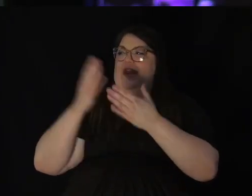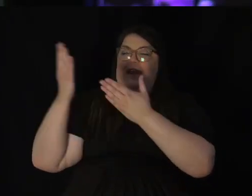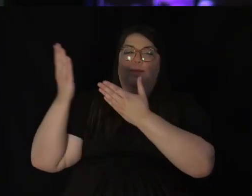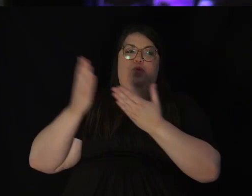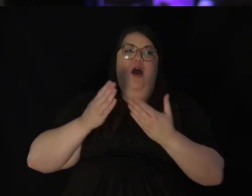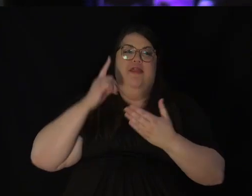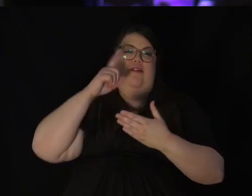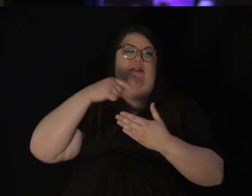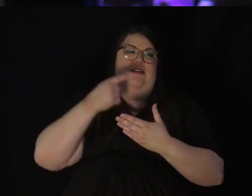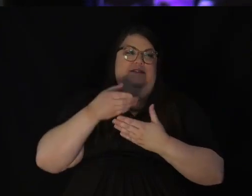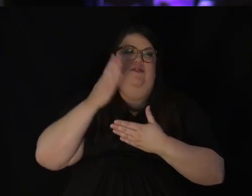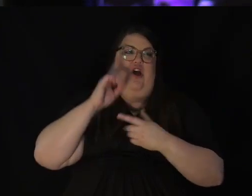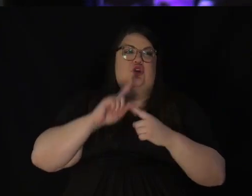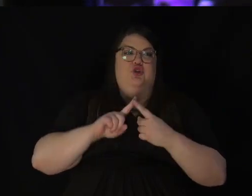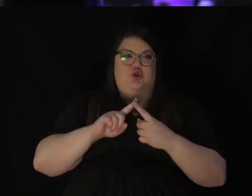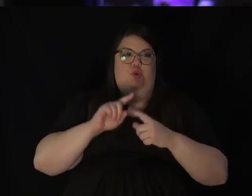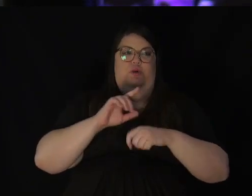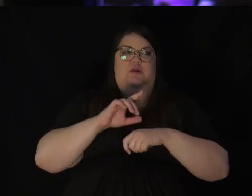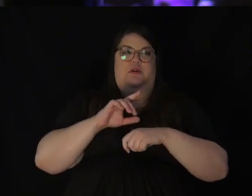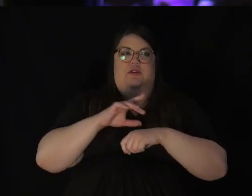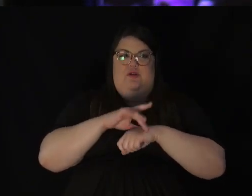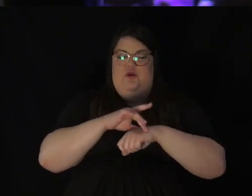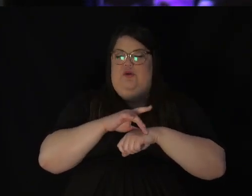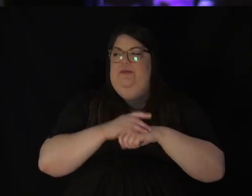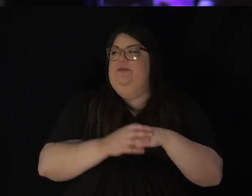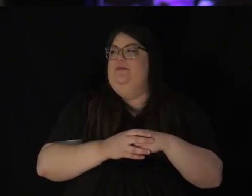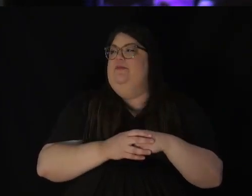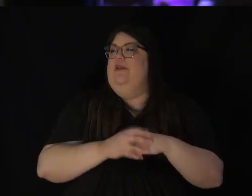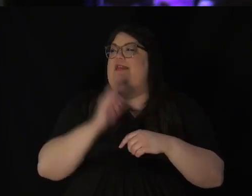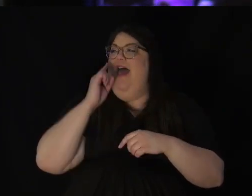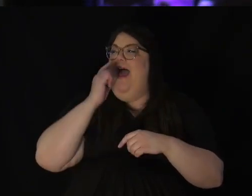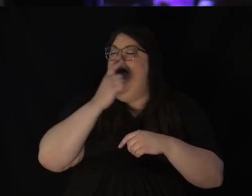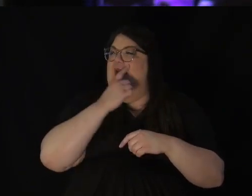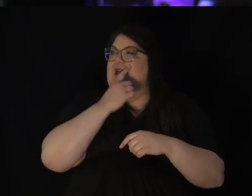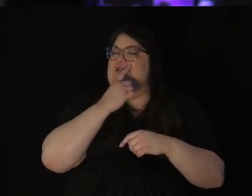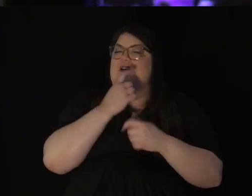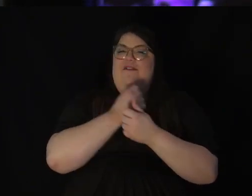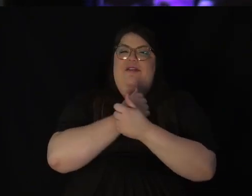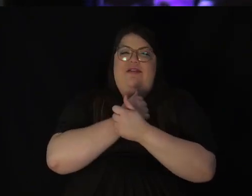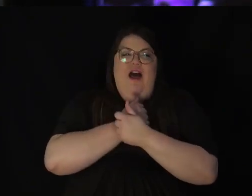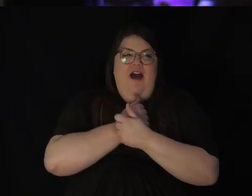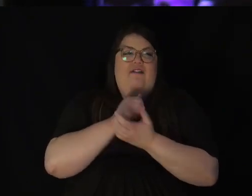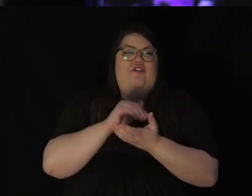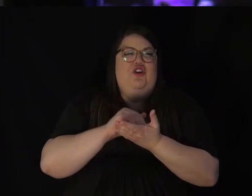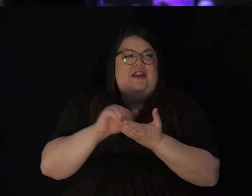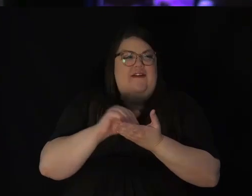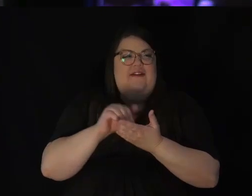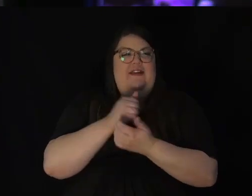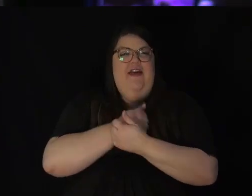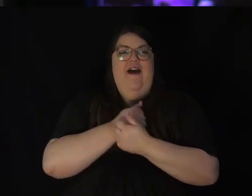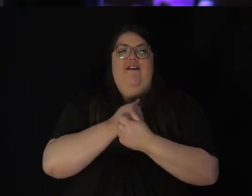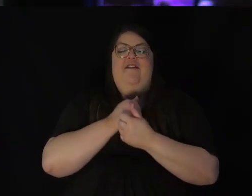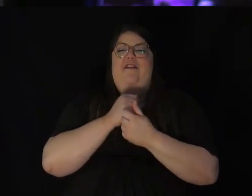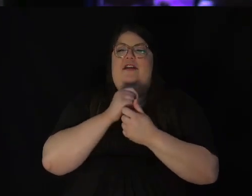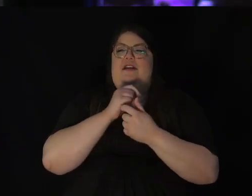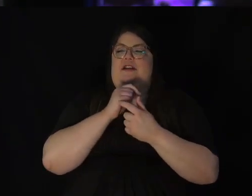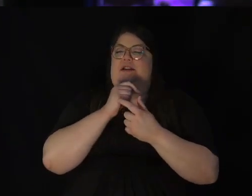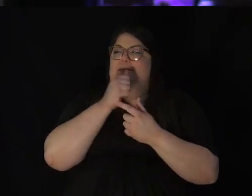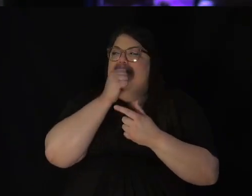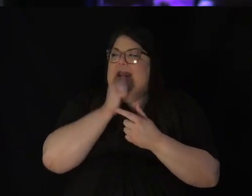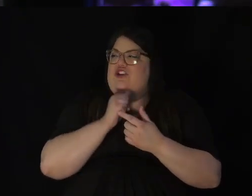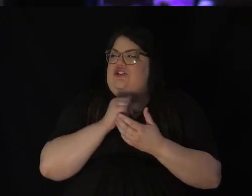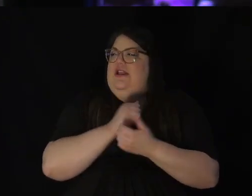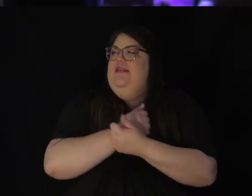to the world. The eyes of unconditional love and forgiving love and patient love and